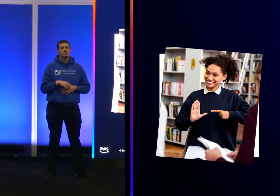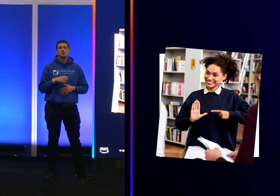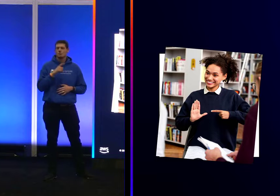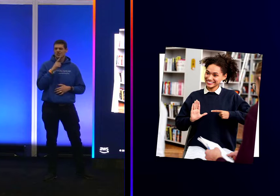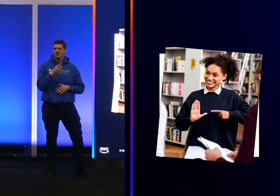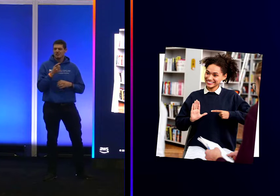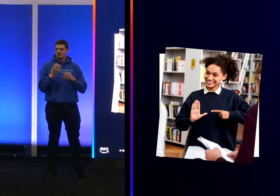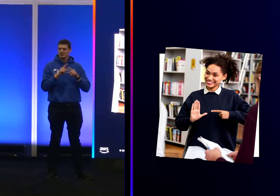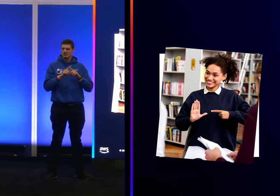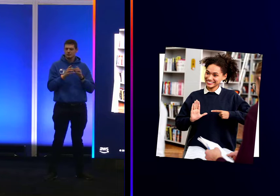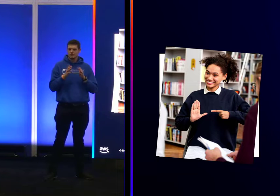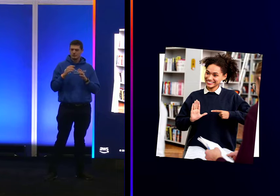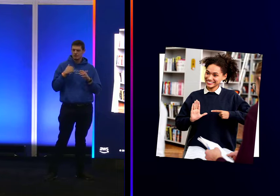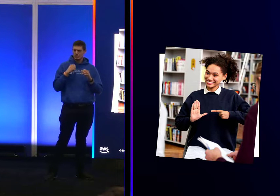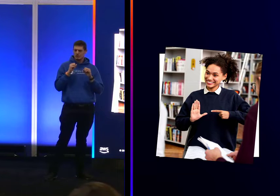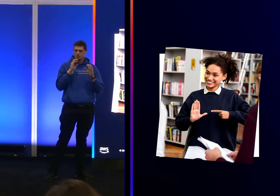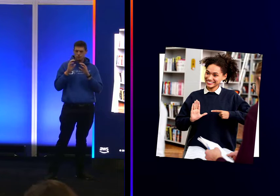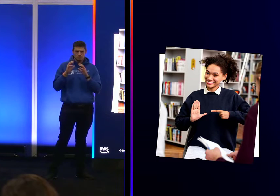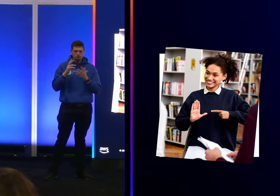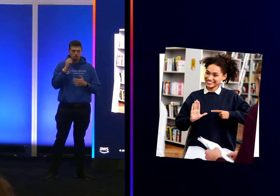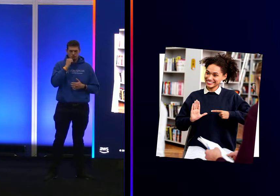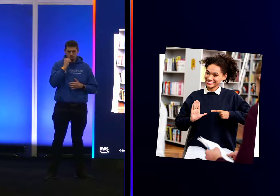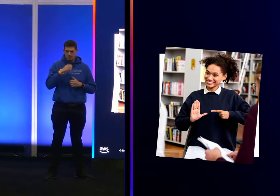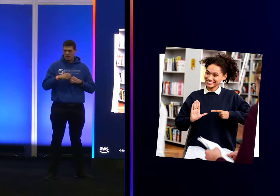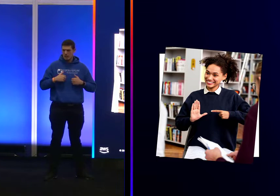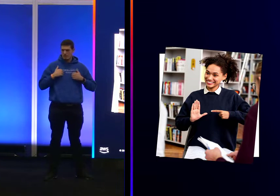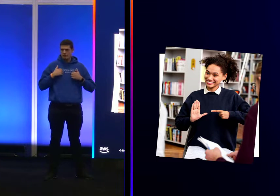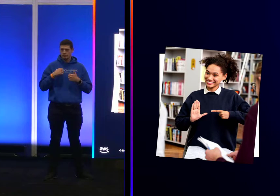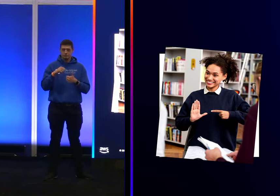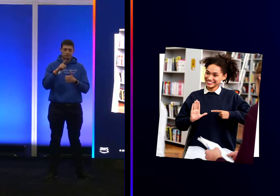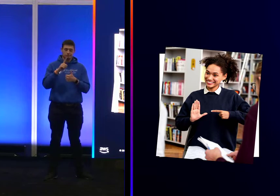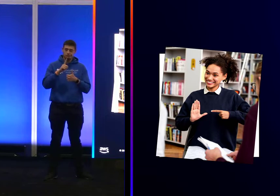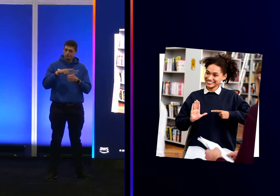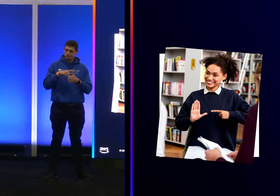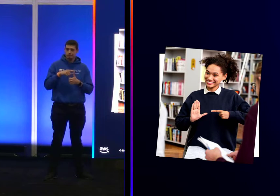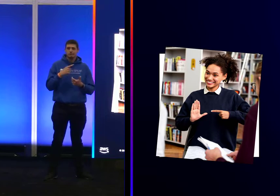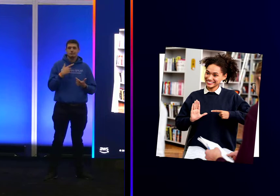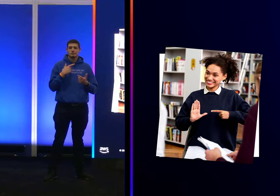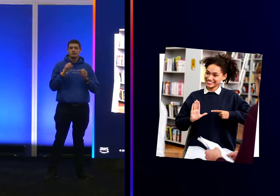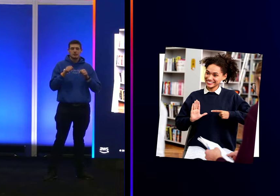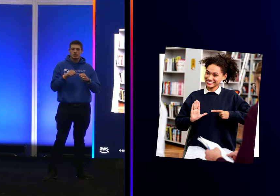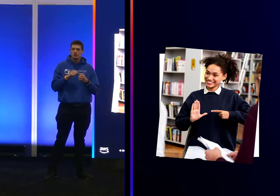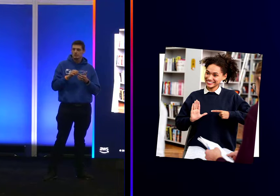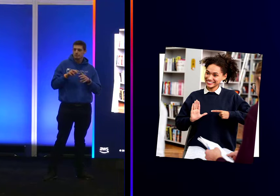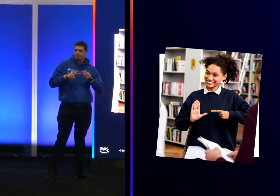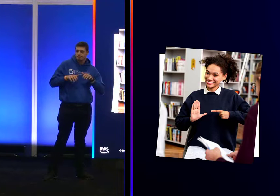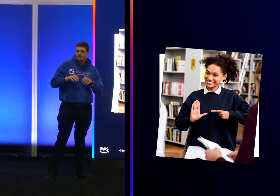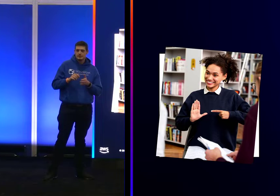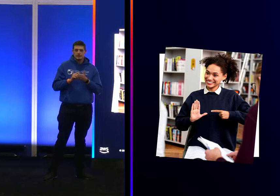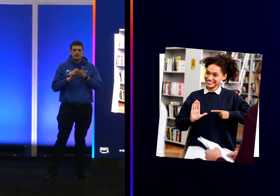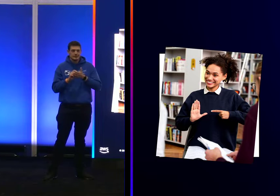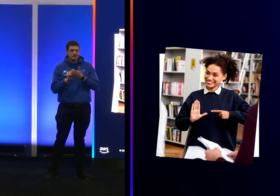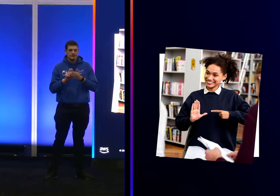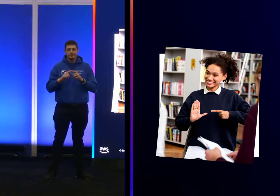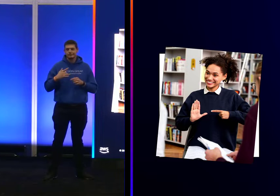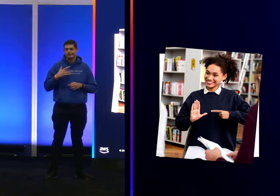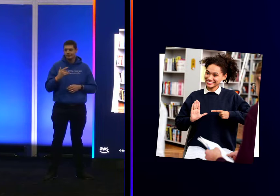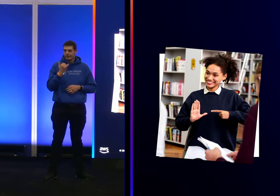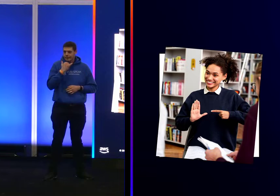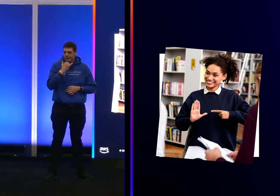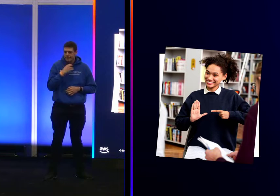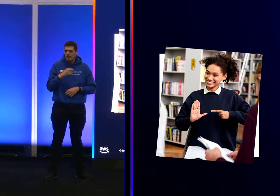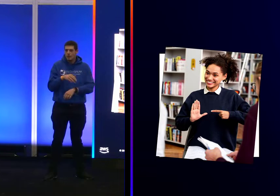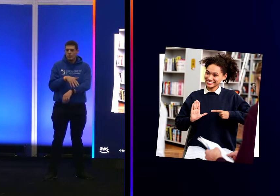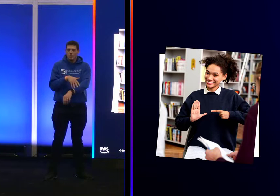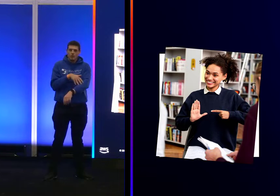structure than English. And there are different methods that I use to communicate daily. My first method